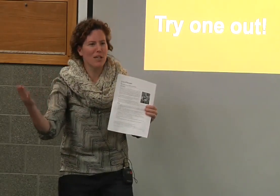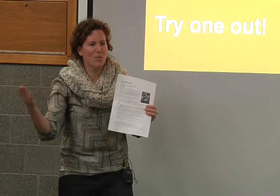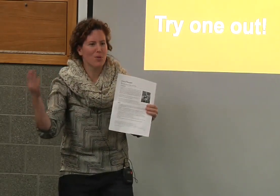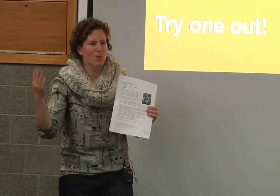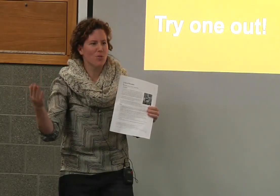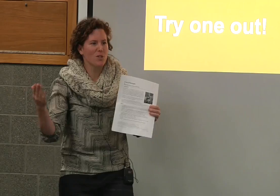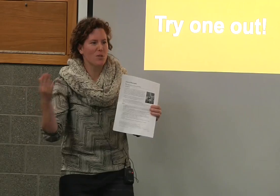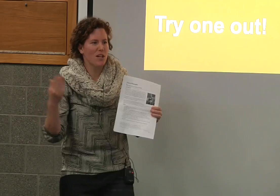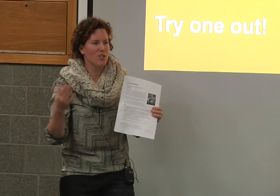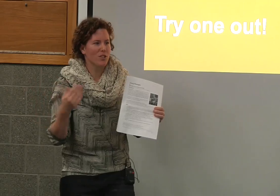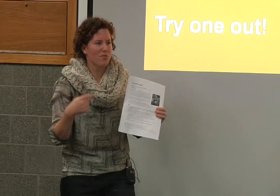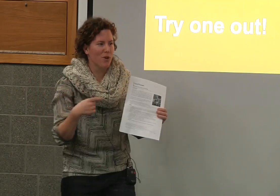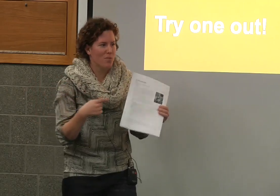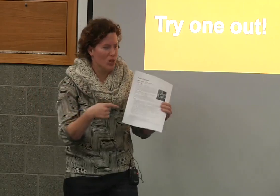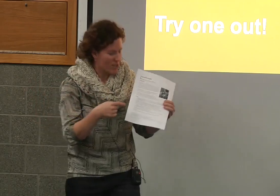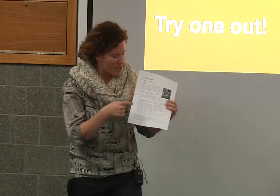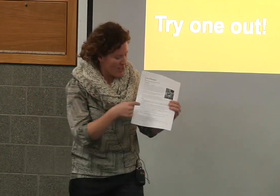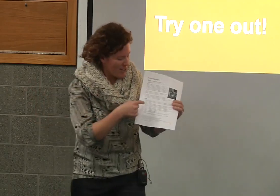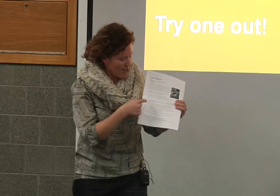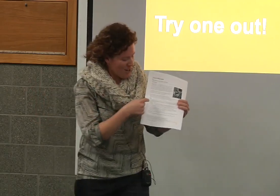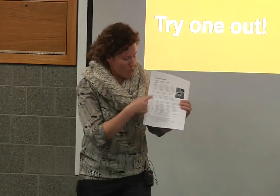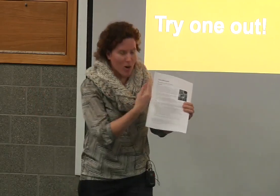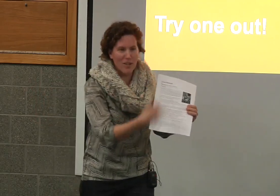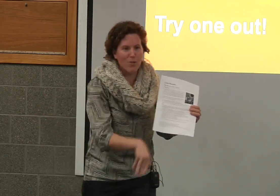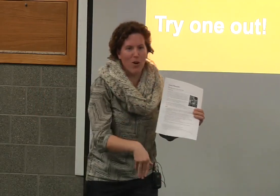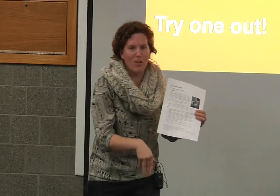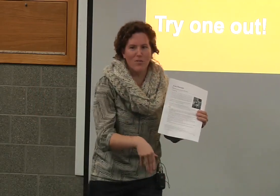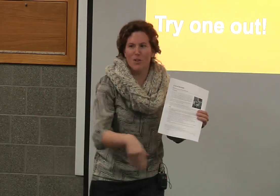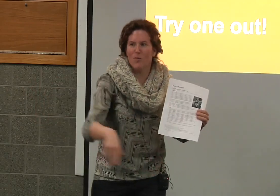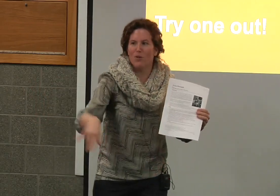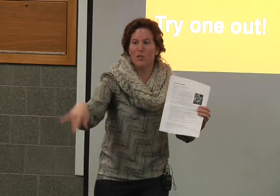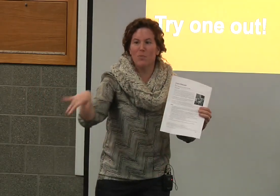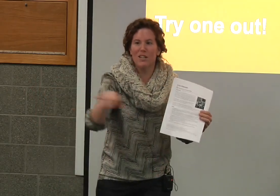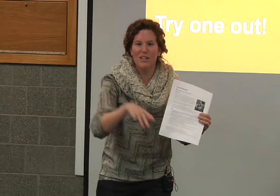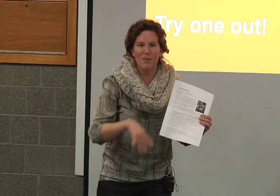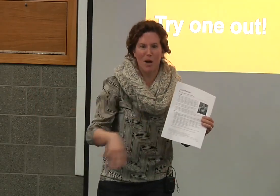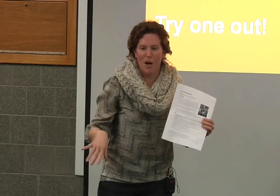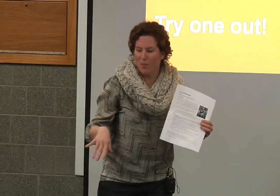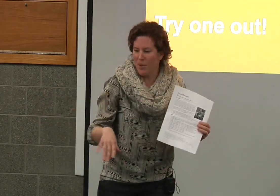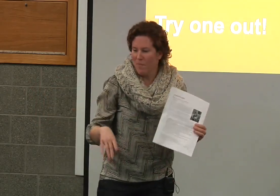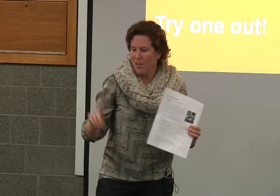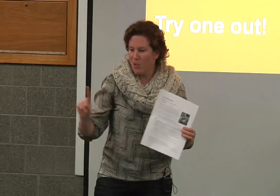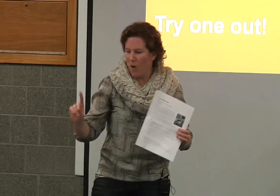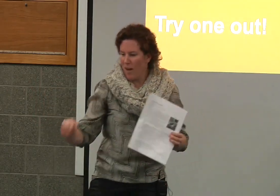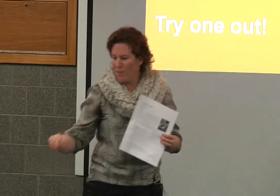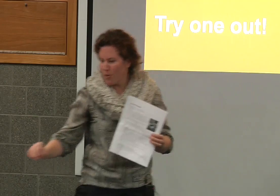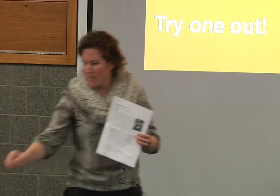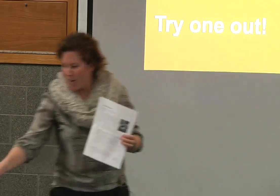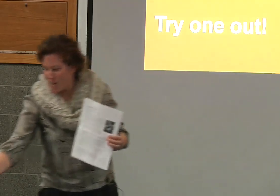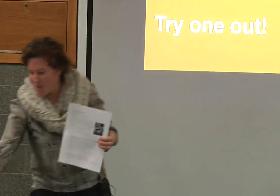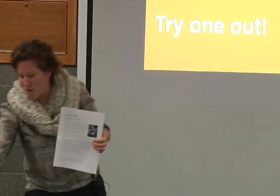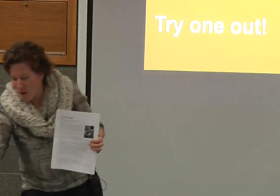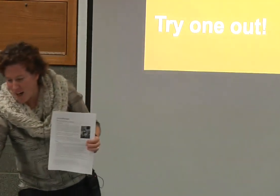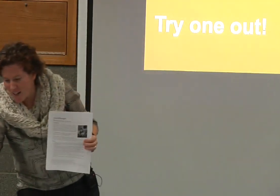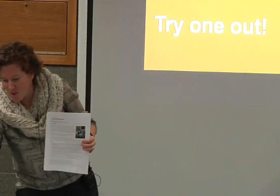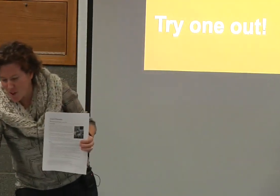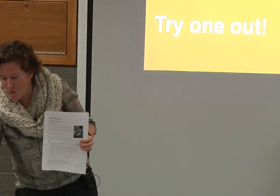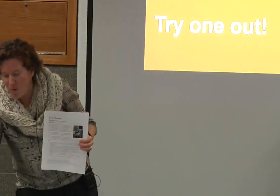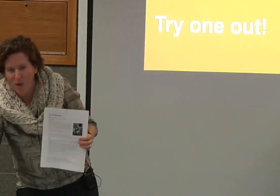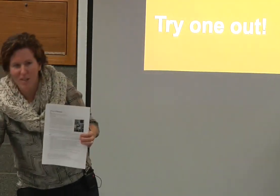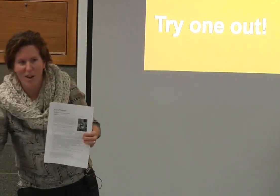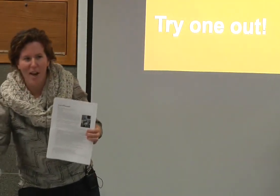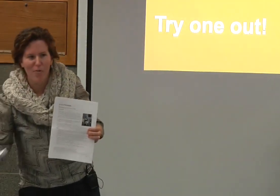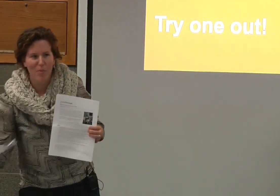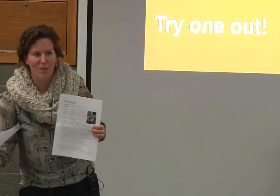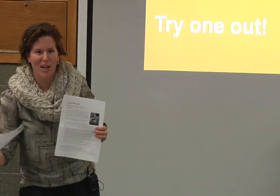question about how would you keep students potentially from just running through all of them or splitting them up. So I have a great document I want to